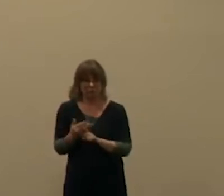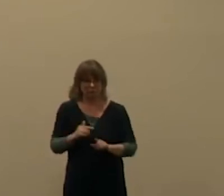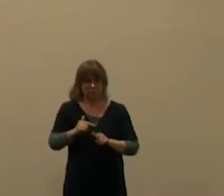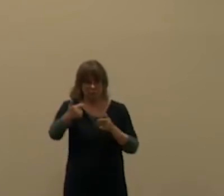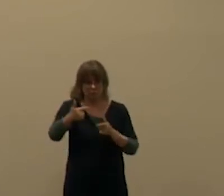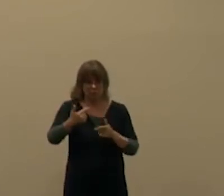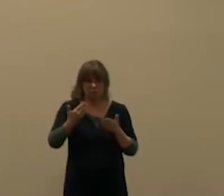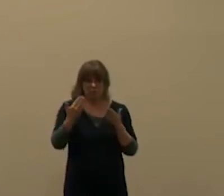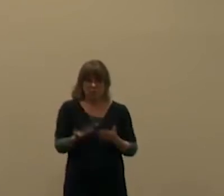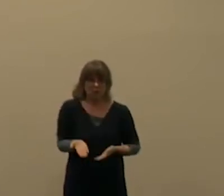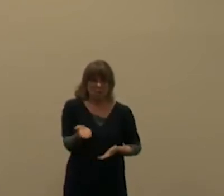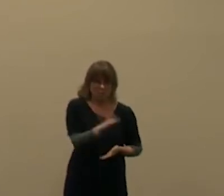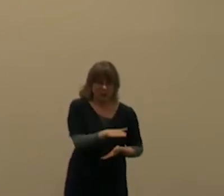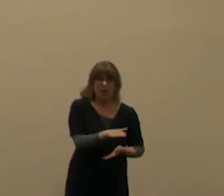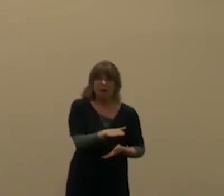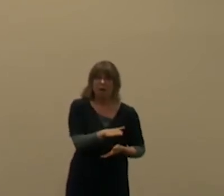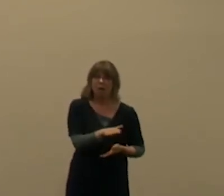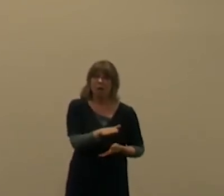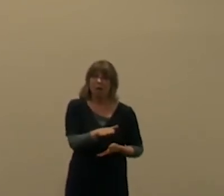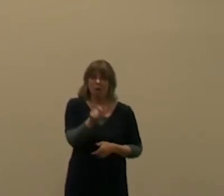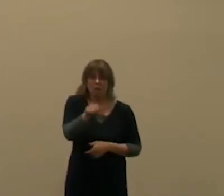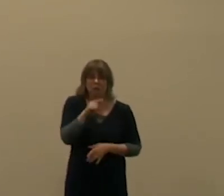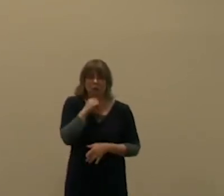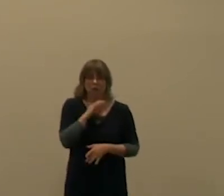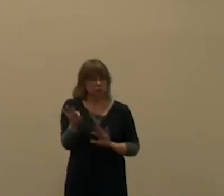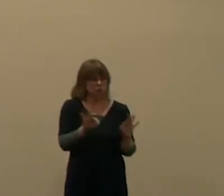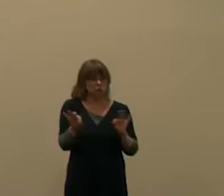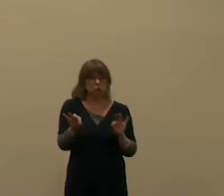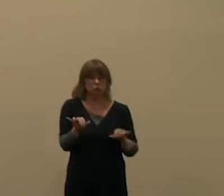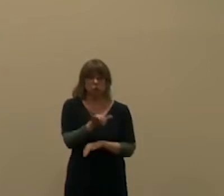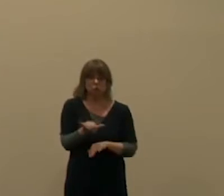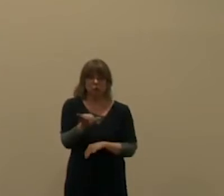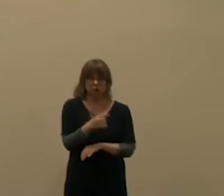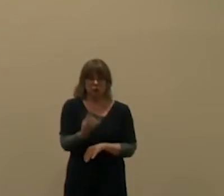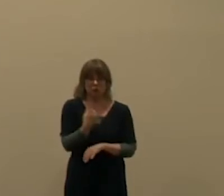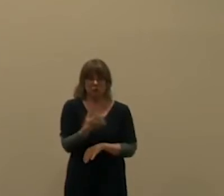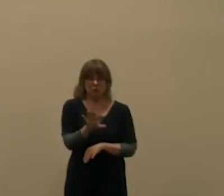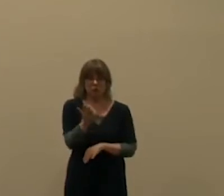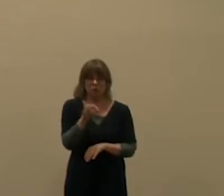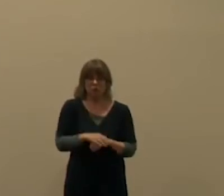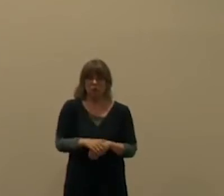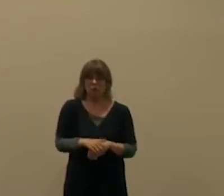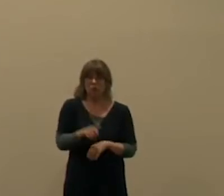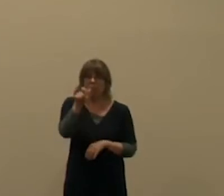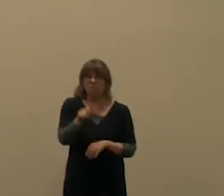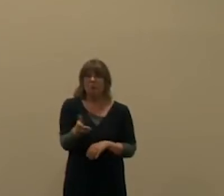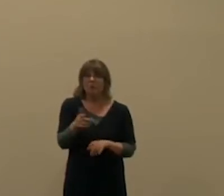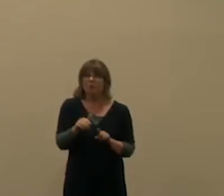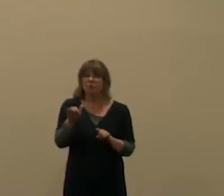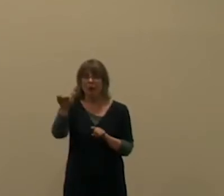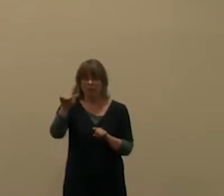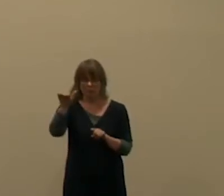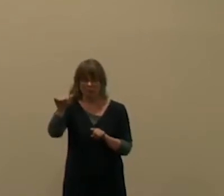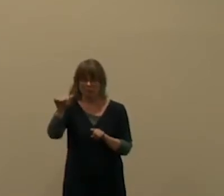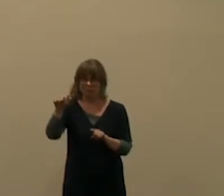going back to the office, they can choose. So we have one guy coming from all the way from an outskirts from the